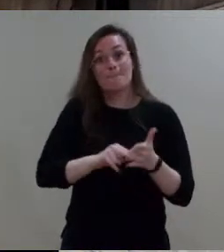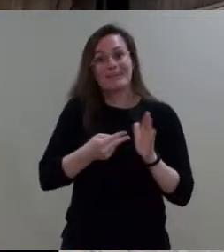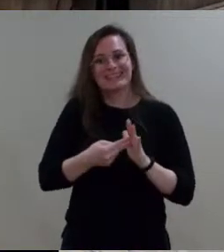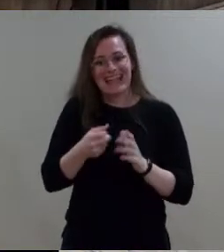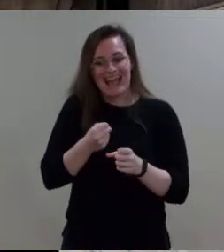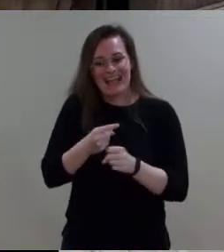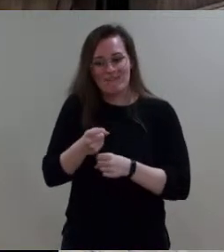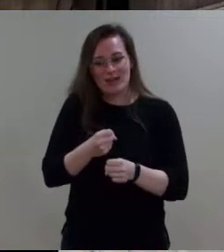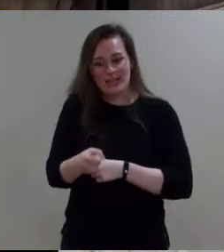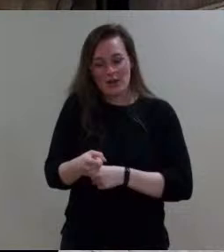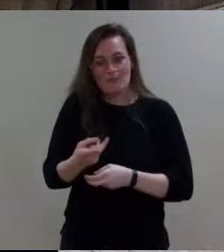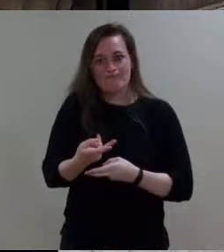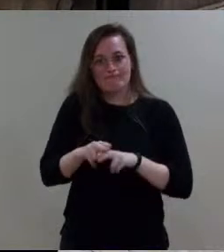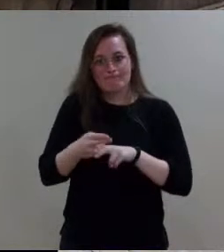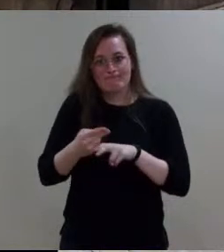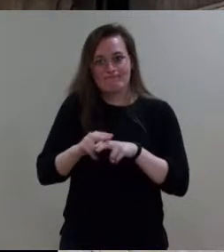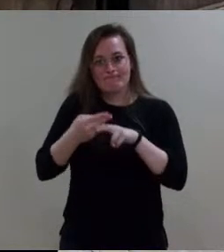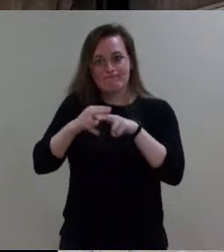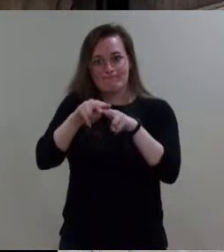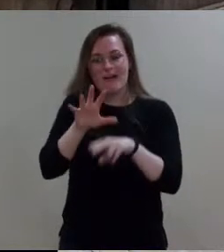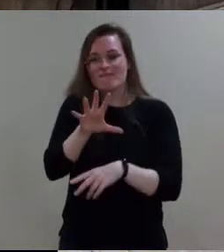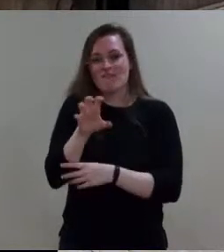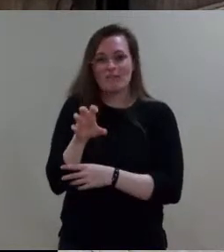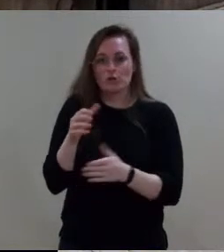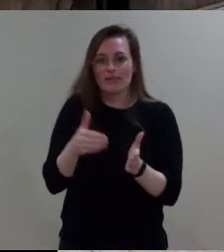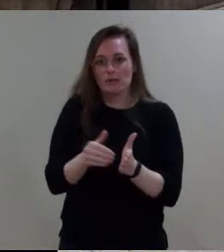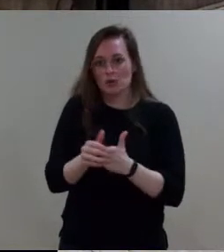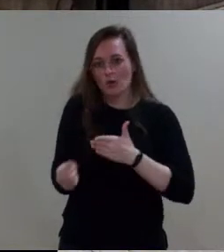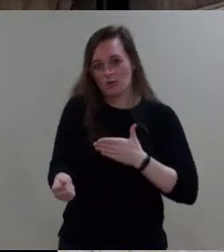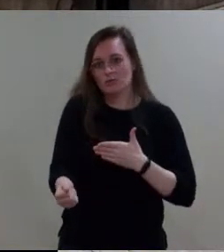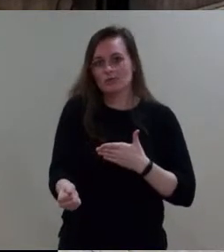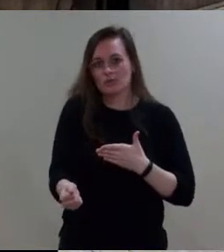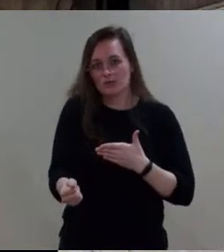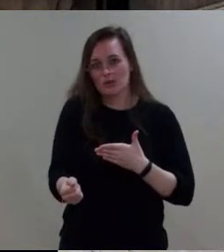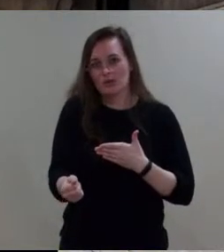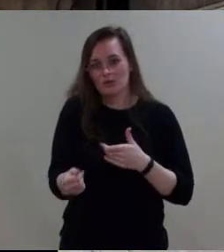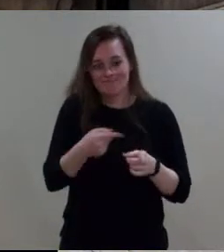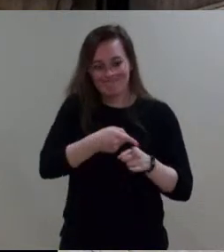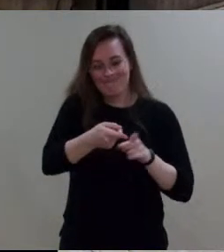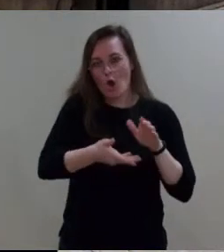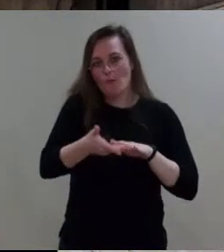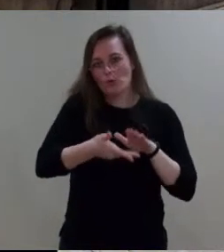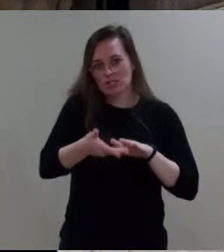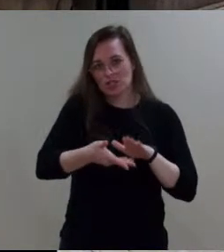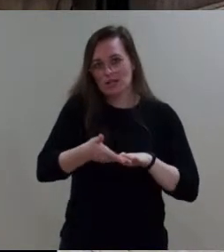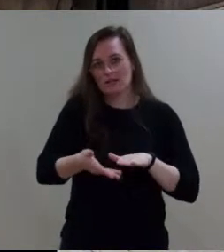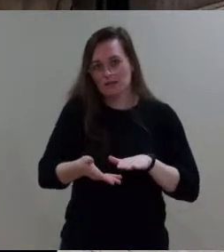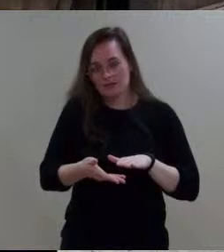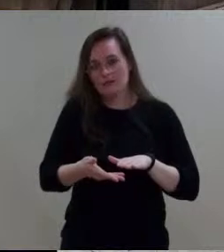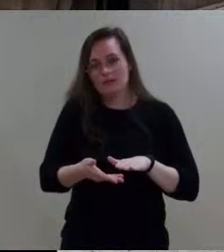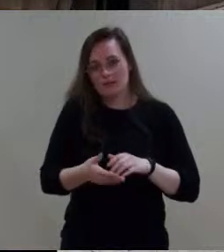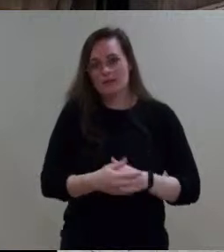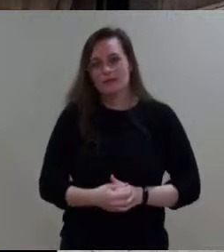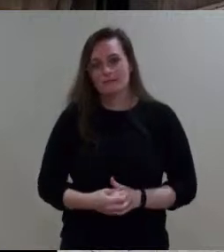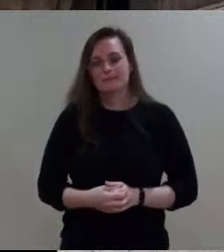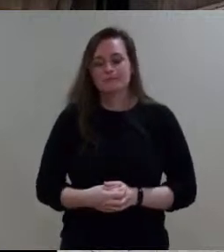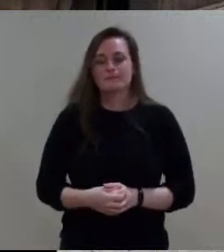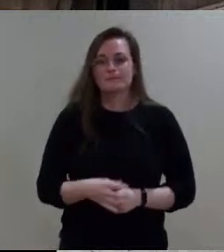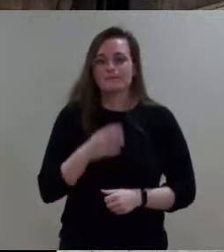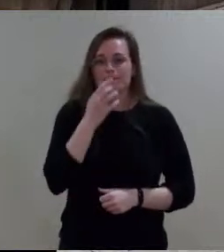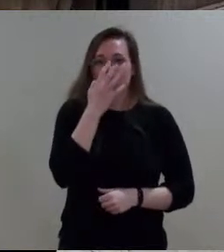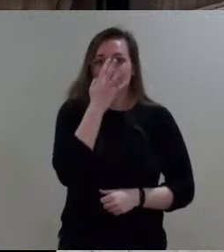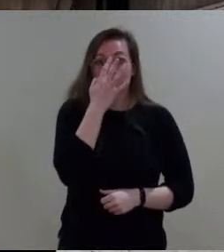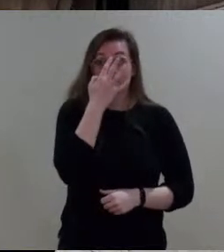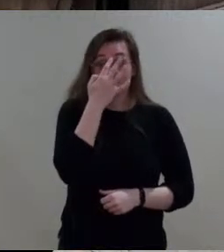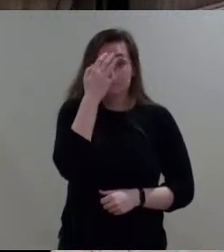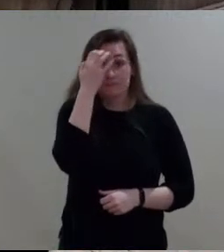year has increased in operations over that's 6 years, so $500K a year. And